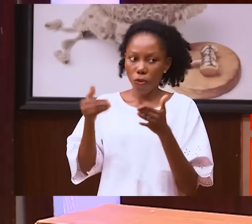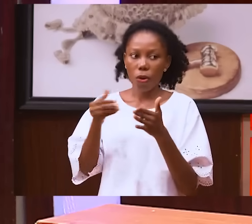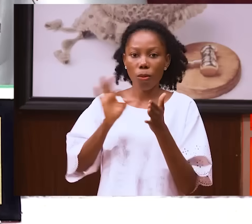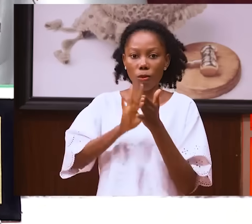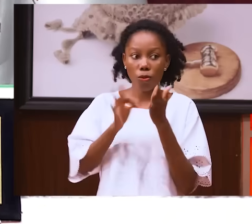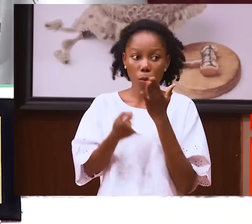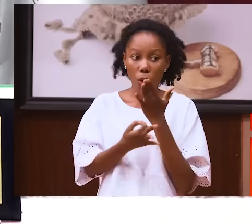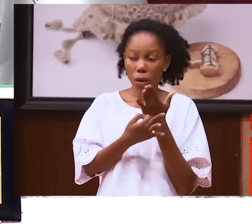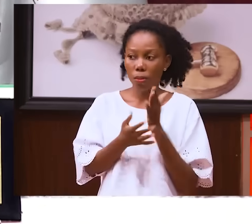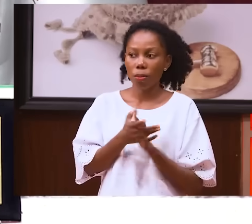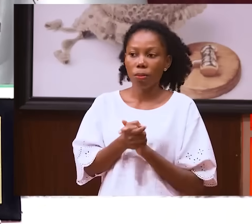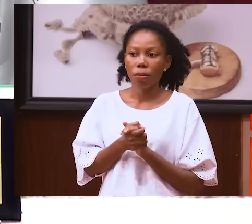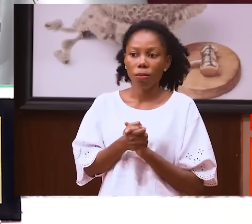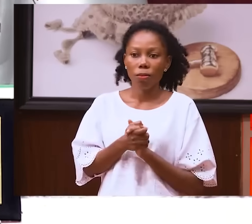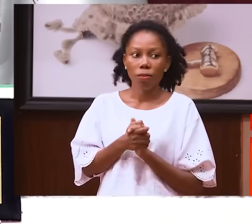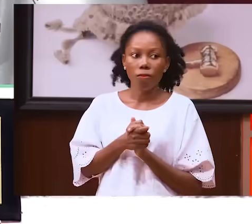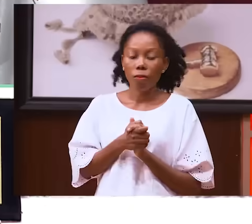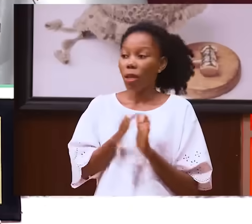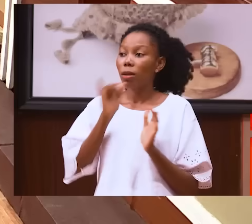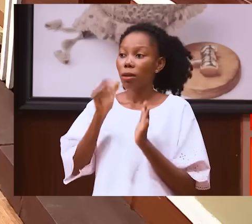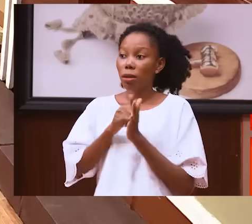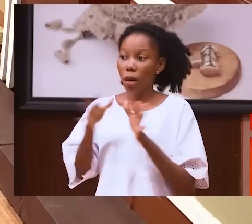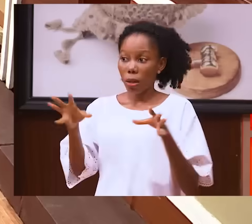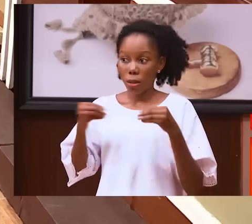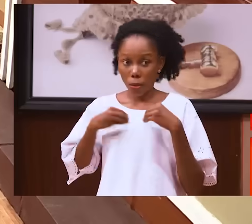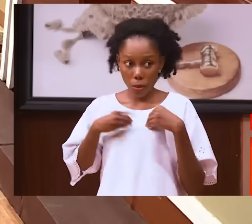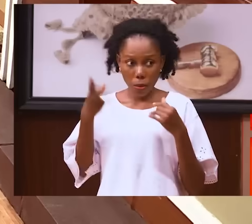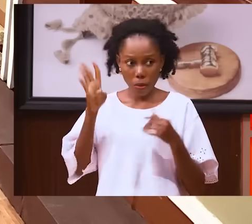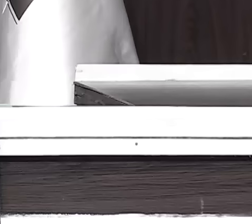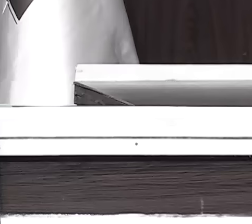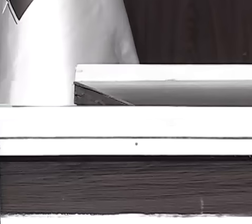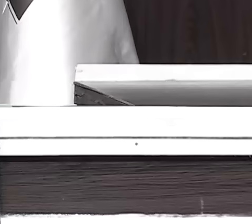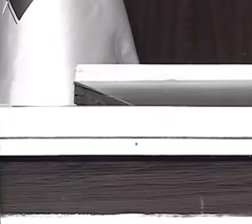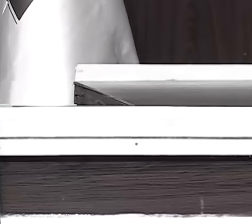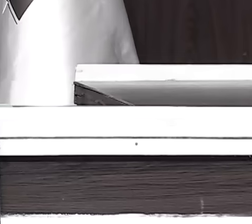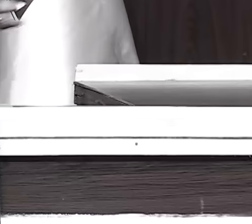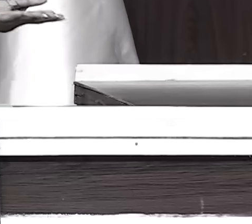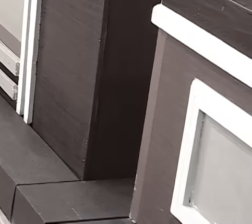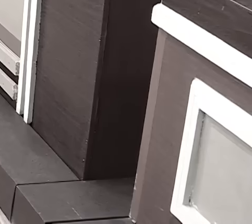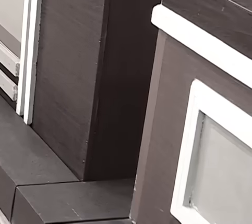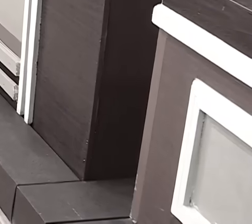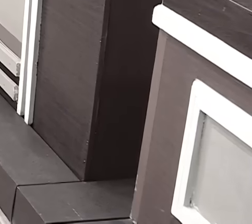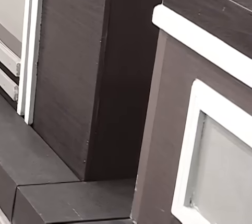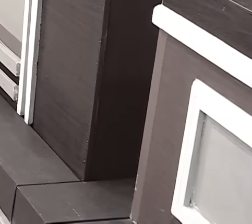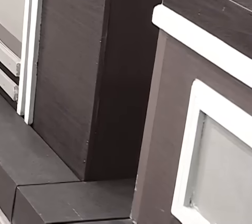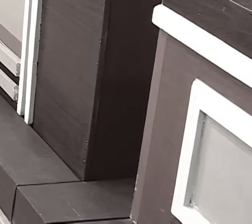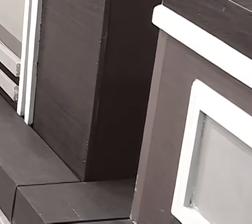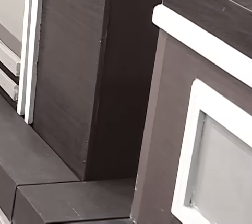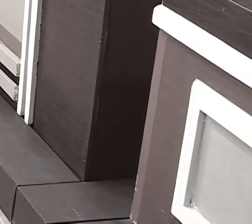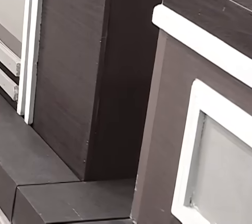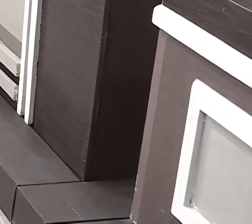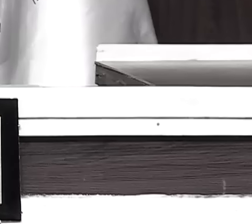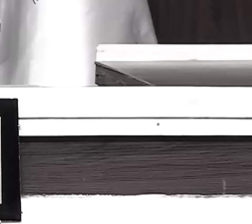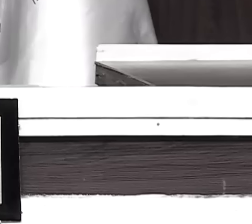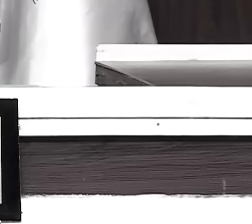it. So, Okay. that's acceptable to the two of you. No problem. All right. Judge Fumi helps both parties to reach amicable settlement. And